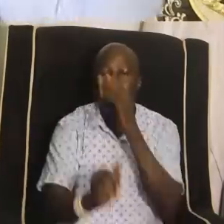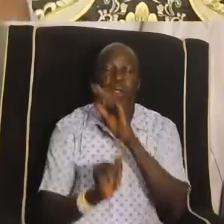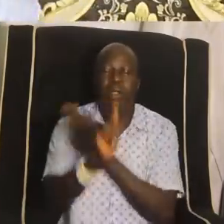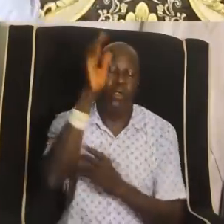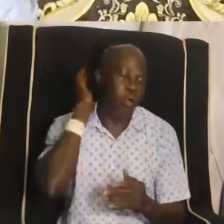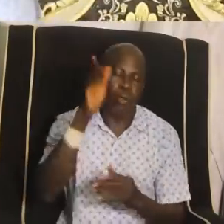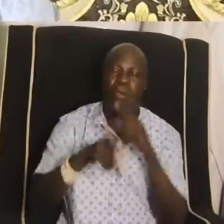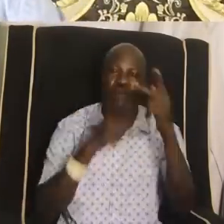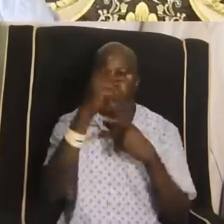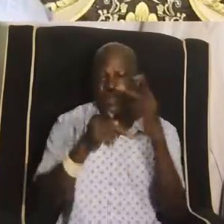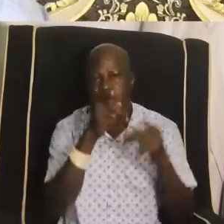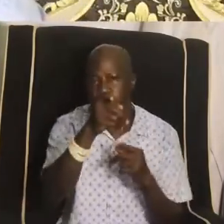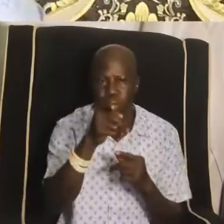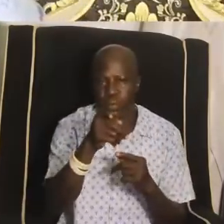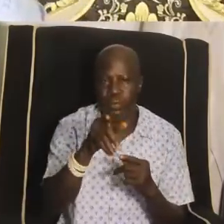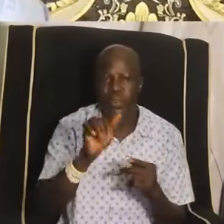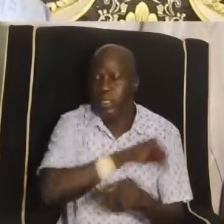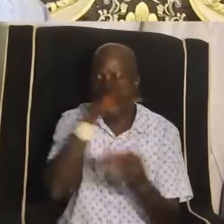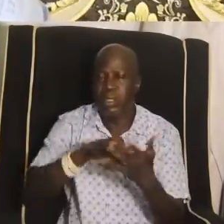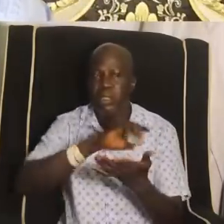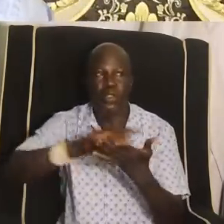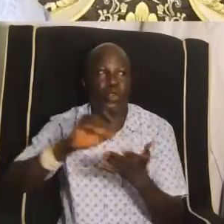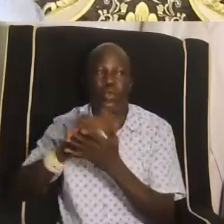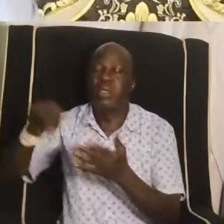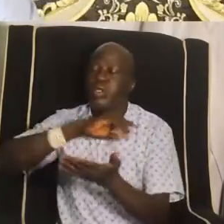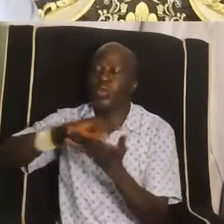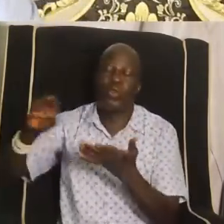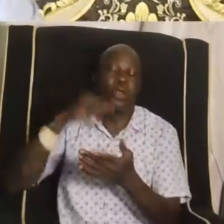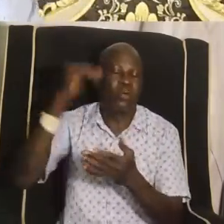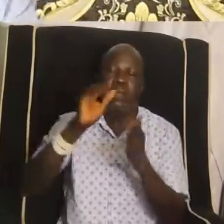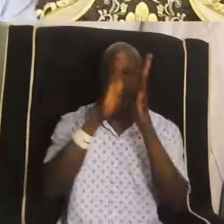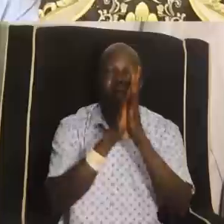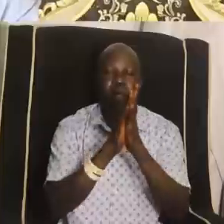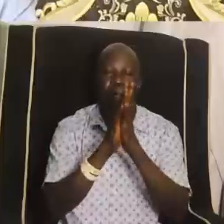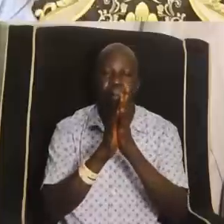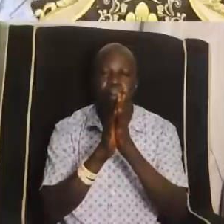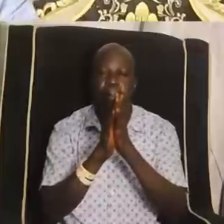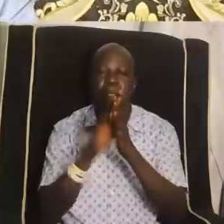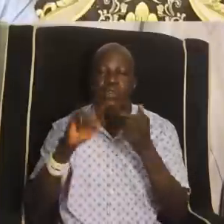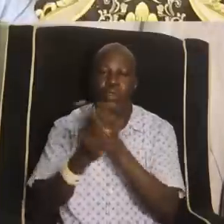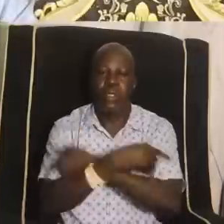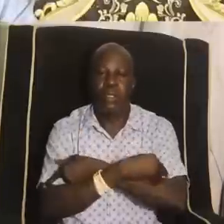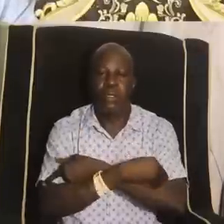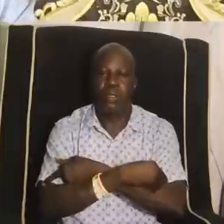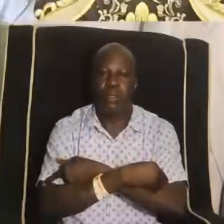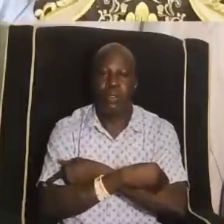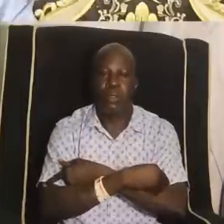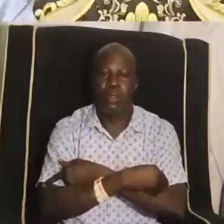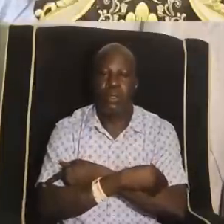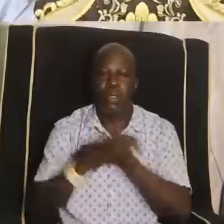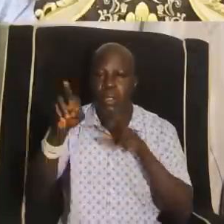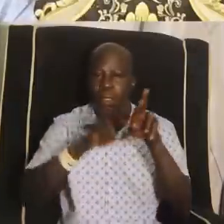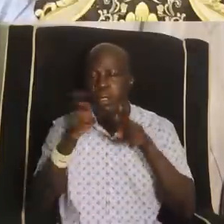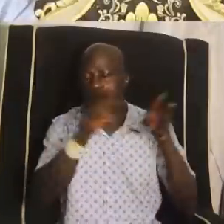Olorun a be owo. Amen. God will visit you. Ose yi ose adua ni. This week is a week of prayer. Oni. Today.